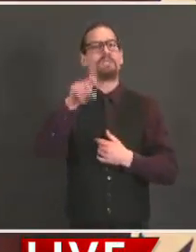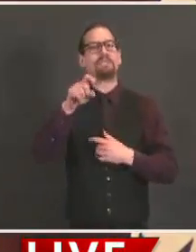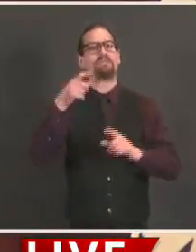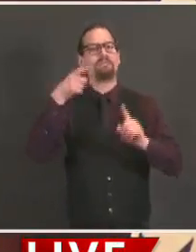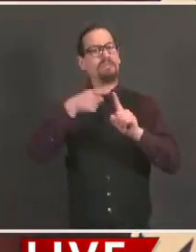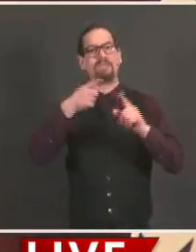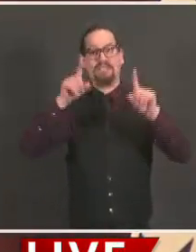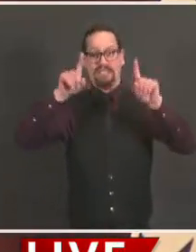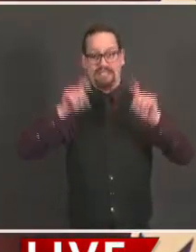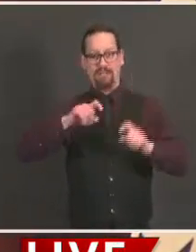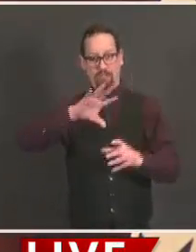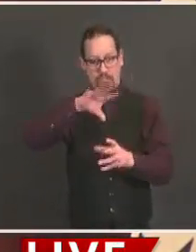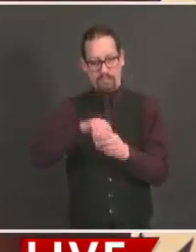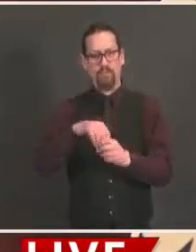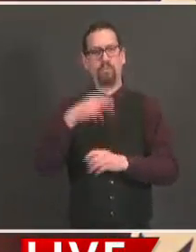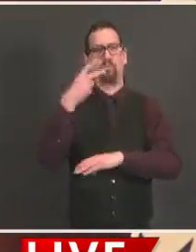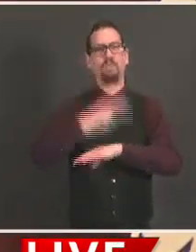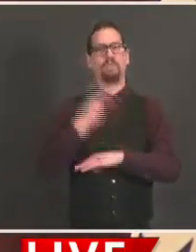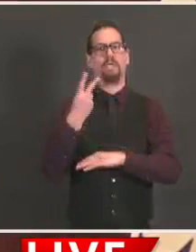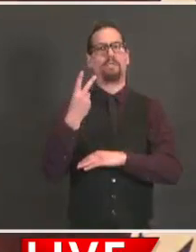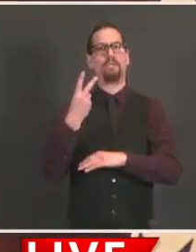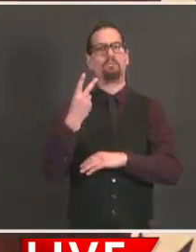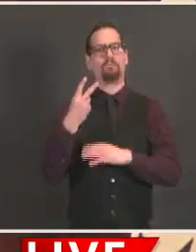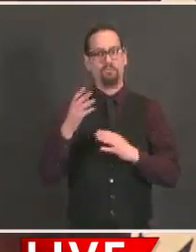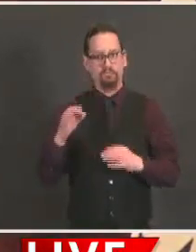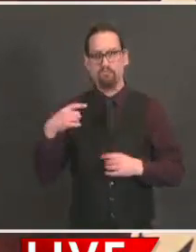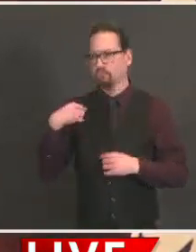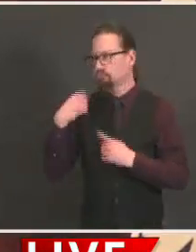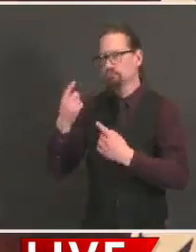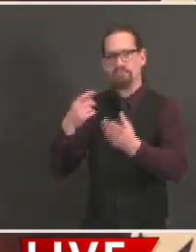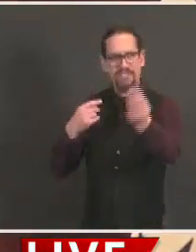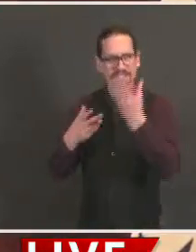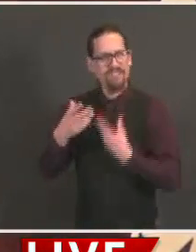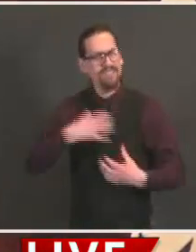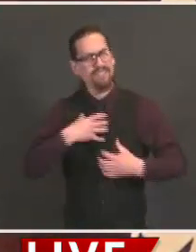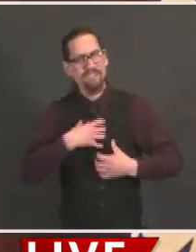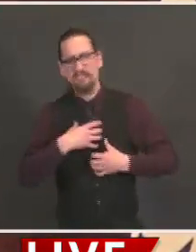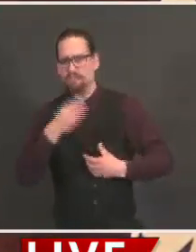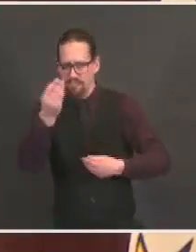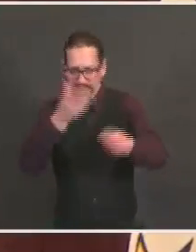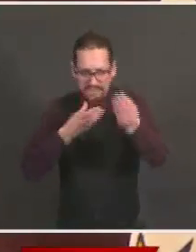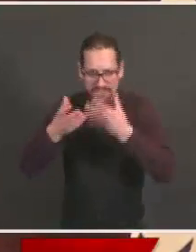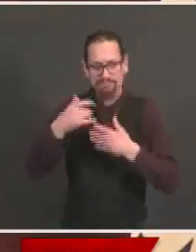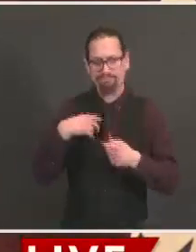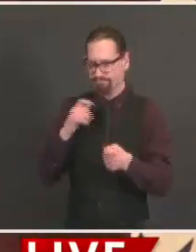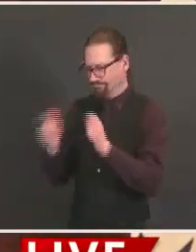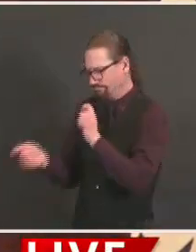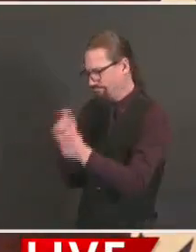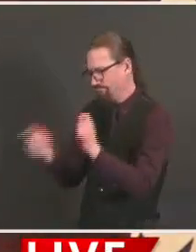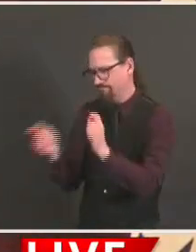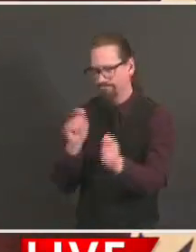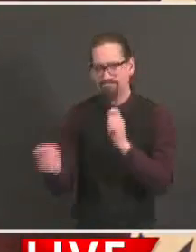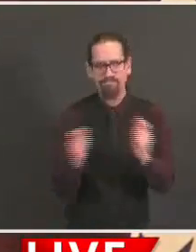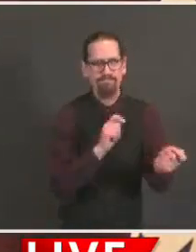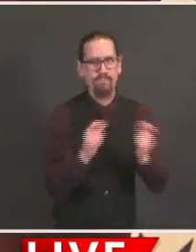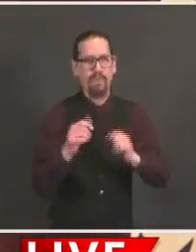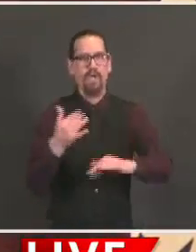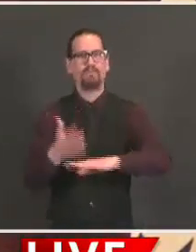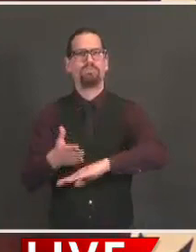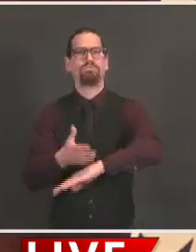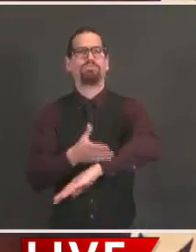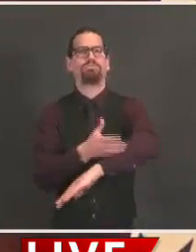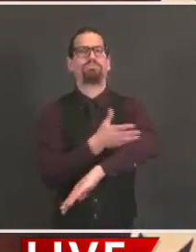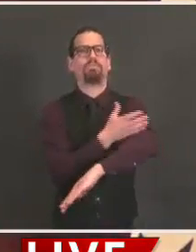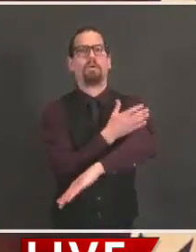to improve. We worked on it. We did, and it has consistently improved. I want to give you that as the approach